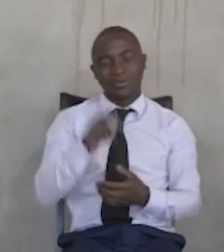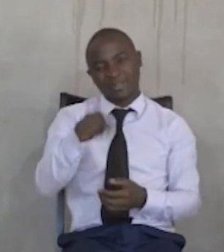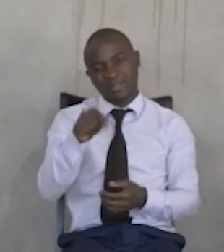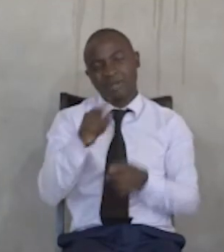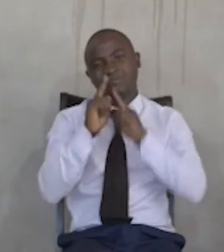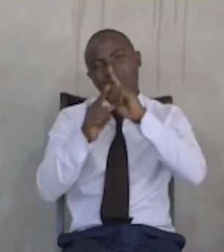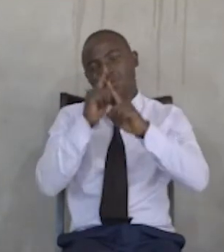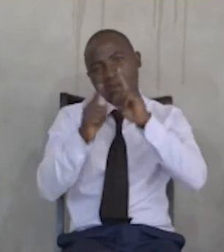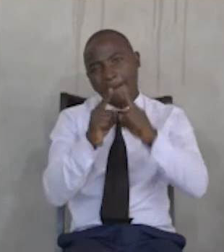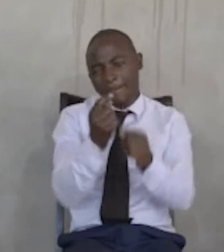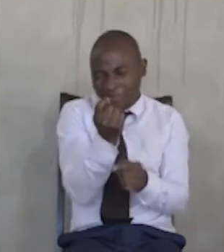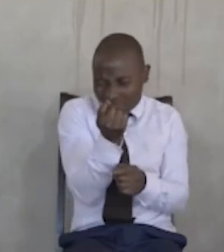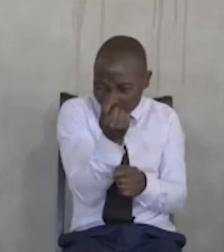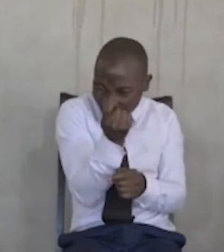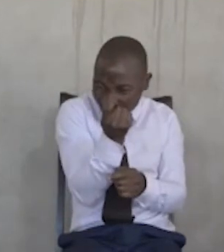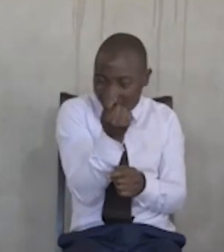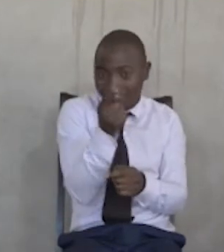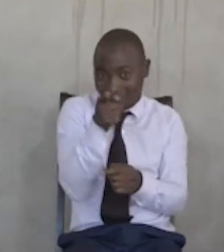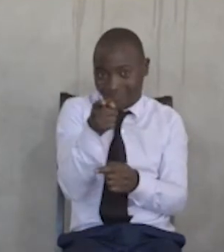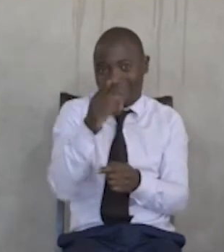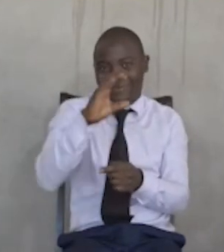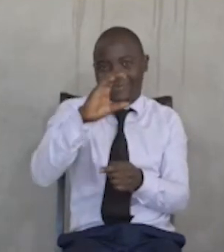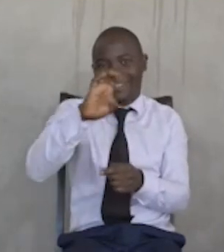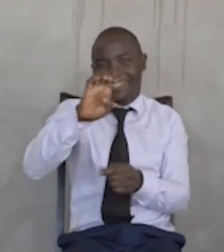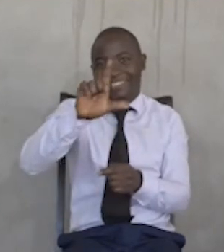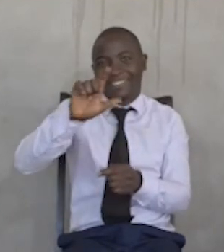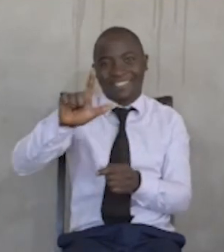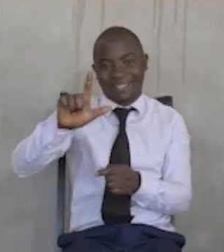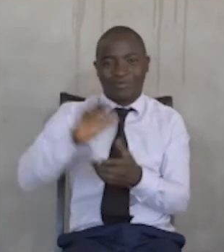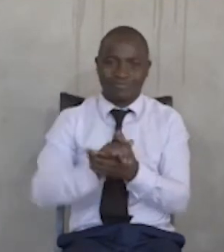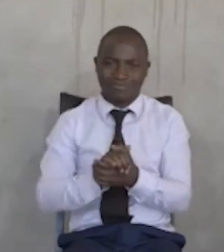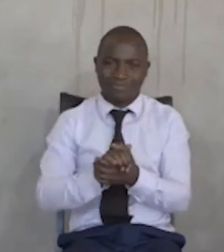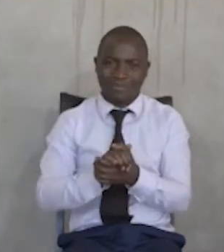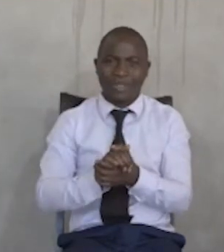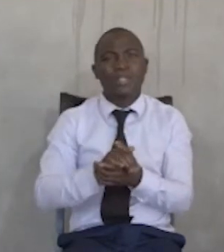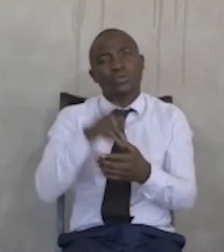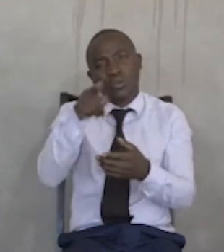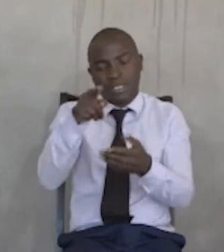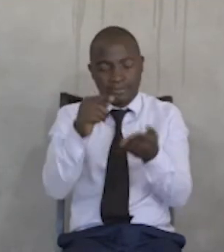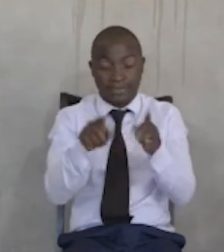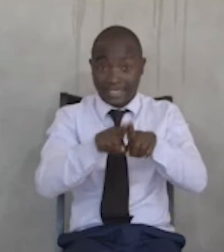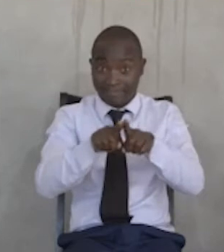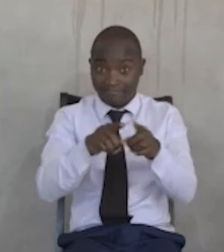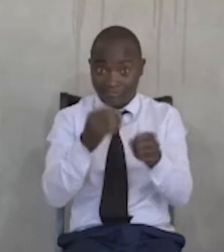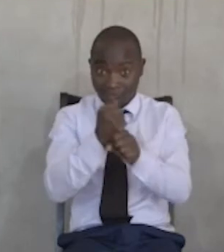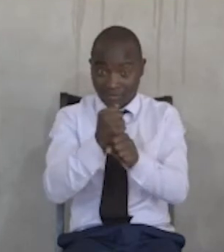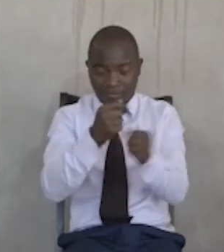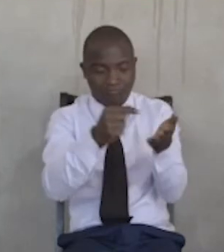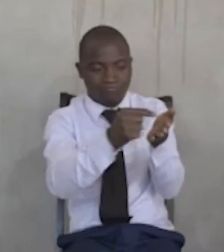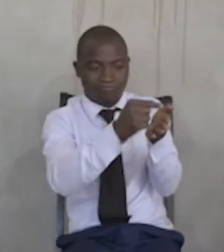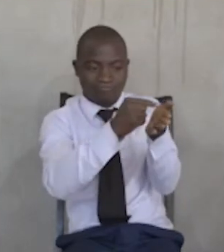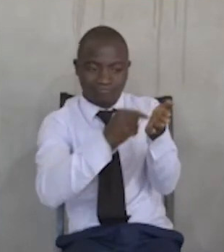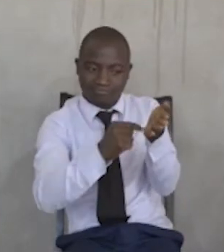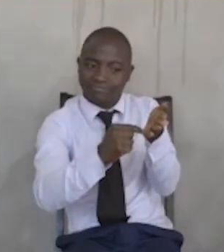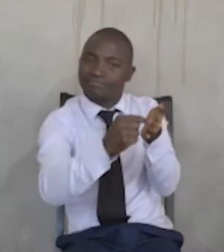of the human body, which is the cell. So right at the center of the cell, you do have a structure which is called the nucleus. In this